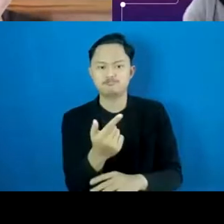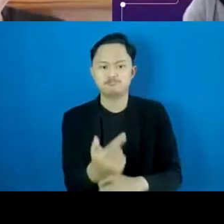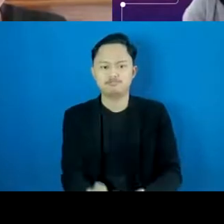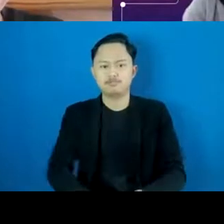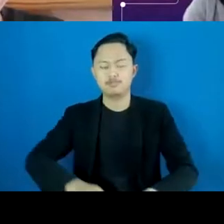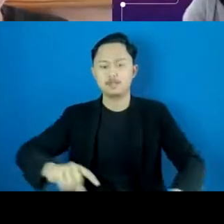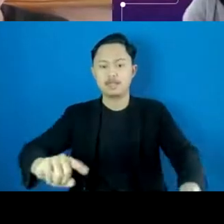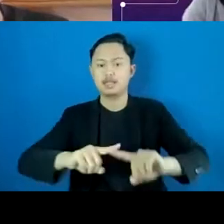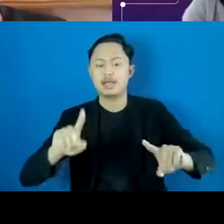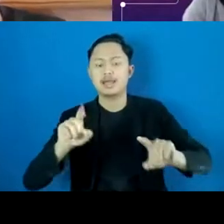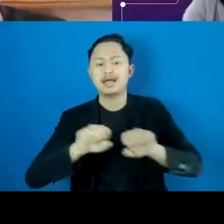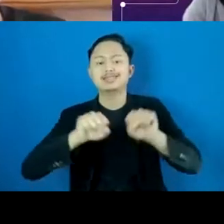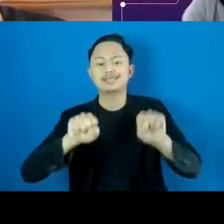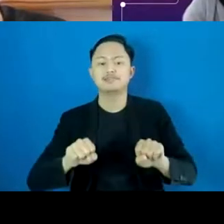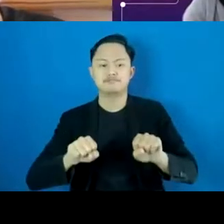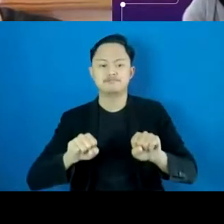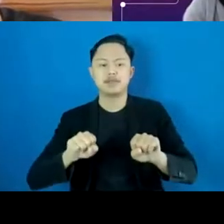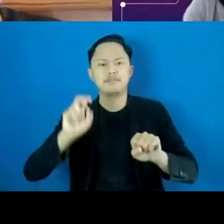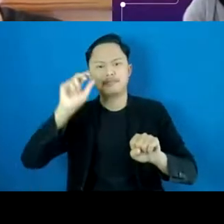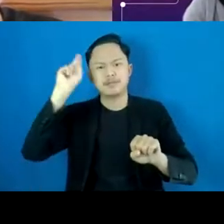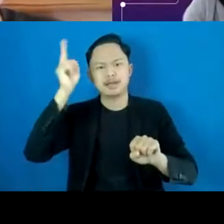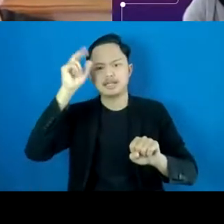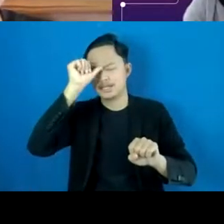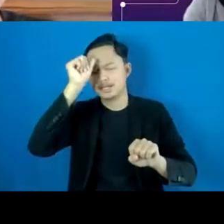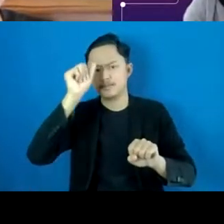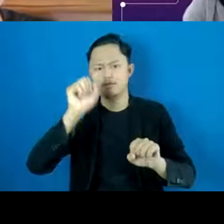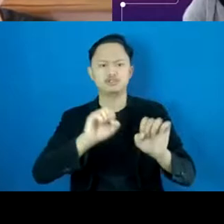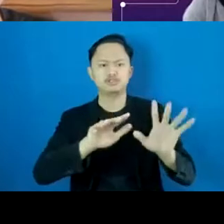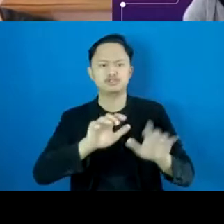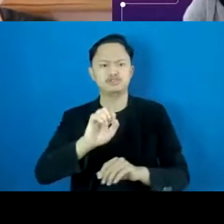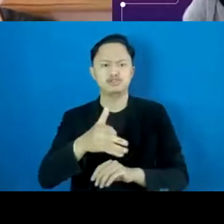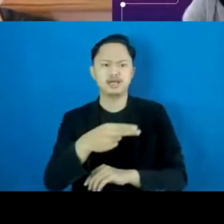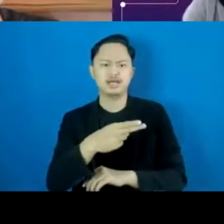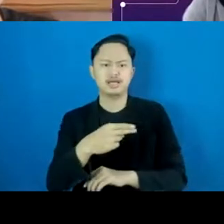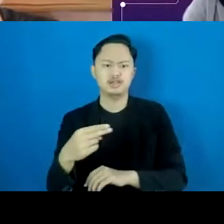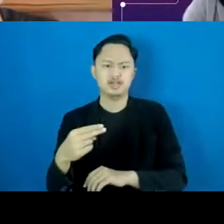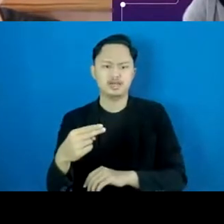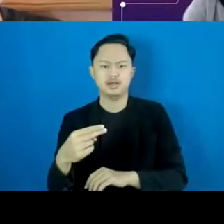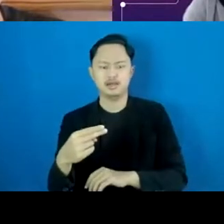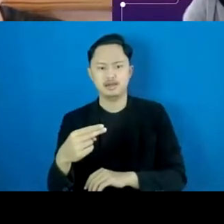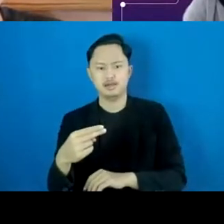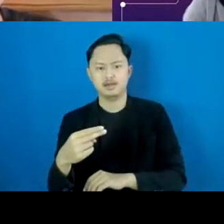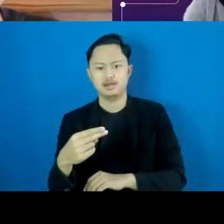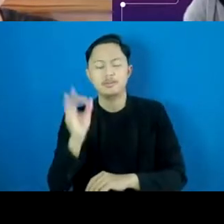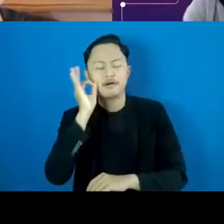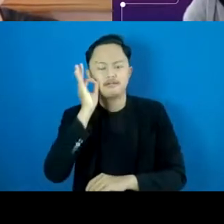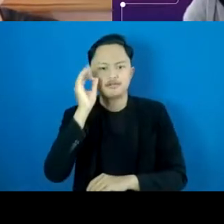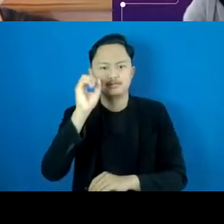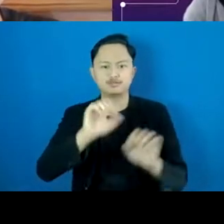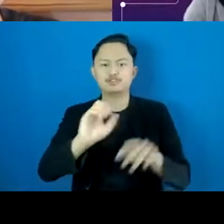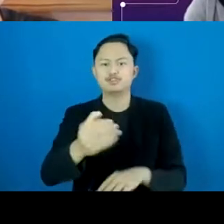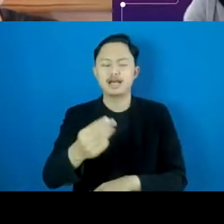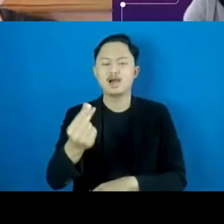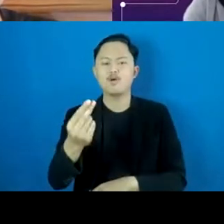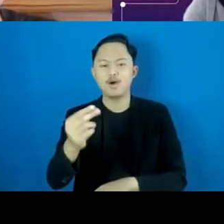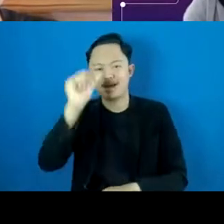scheme, Government of India has offered 10 million Indian currency for each bus as a capital subsidy.